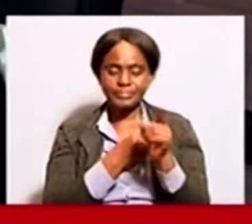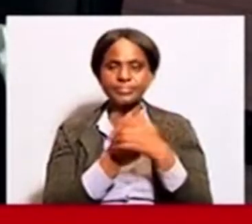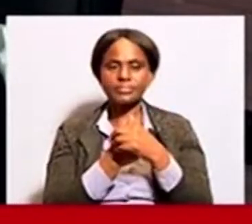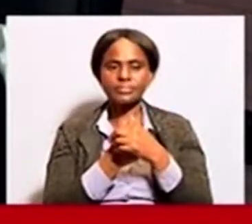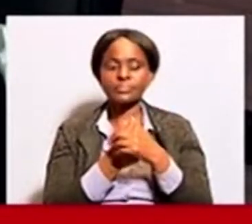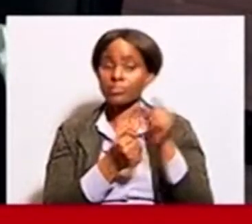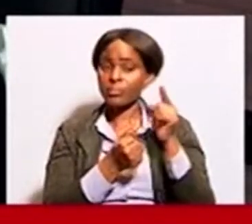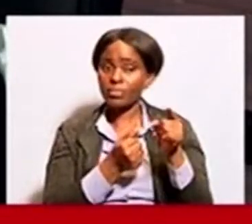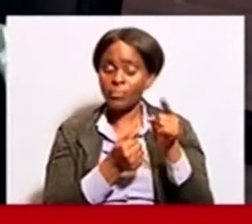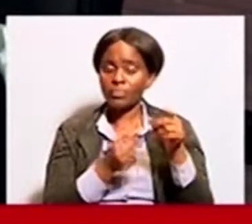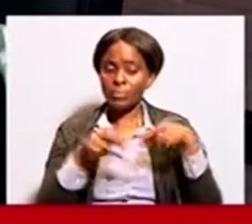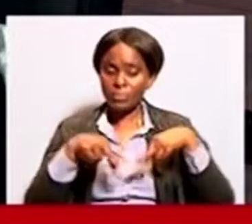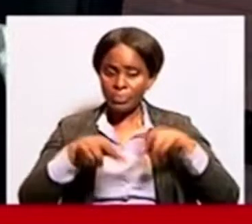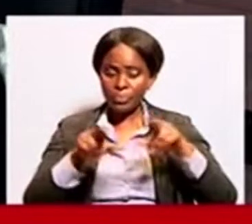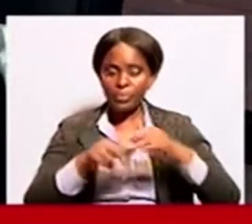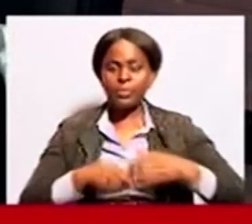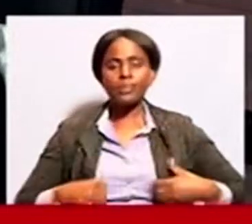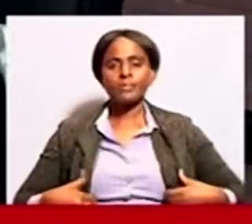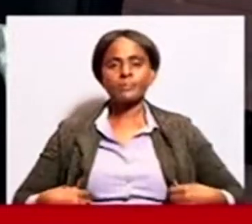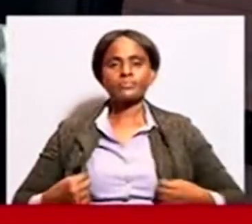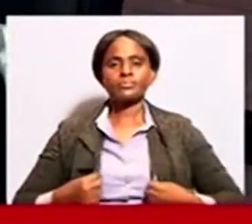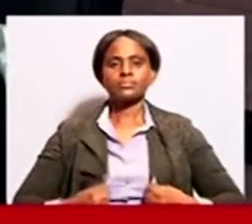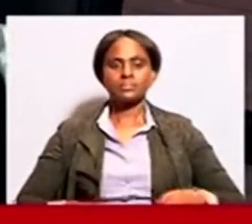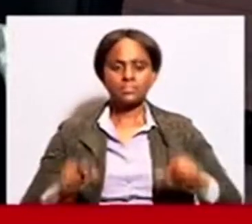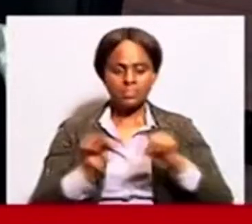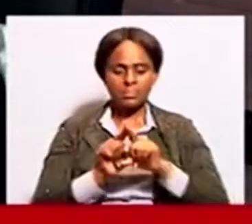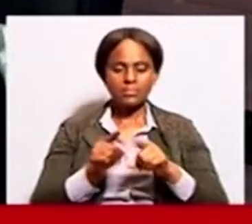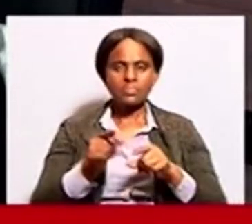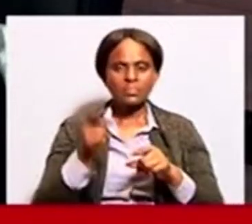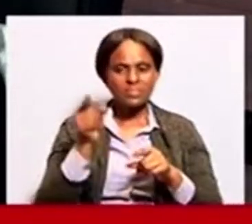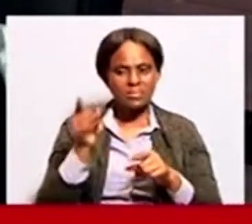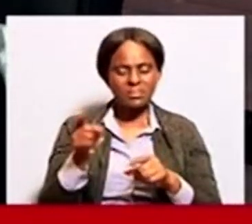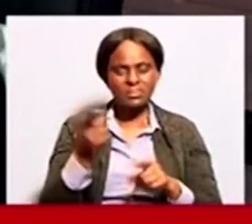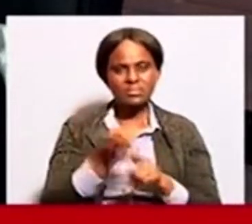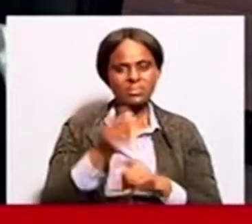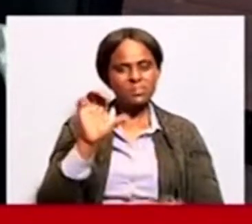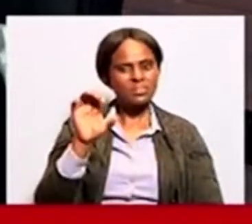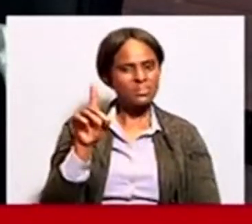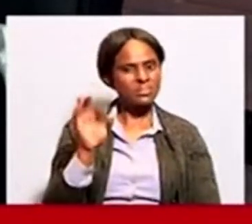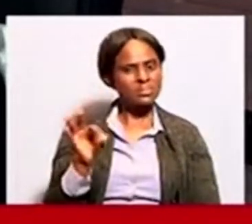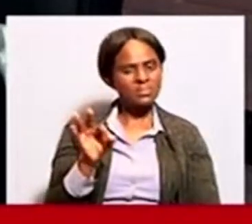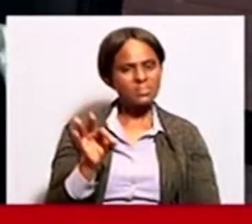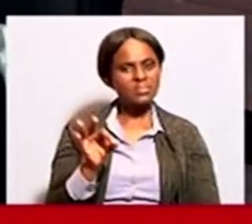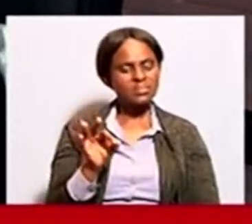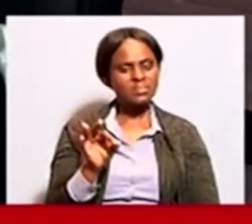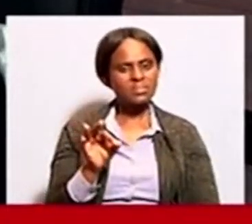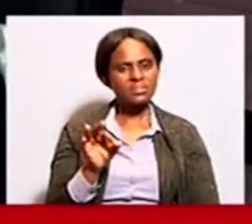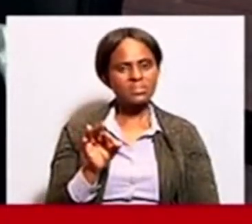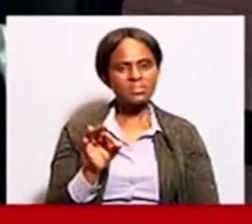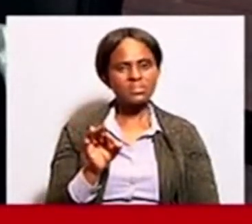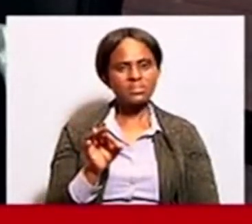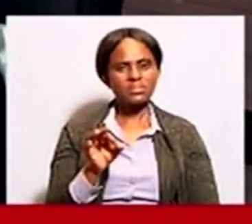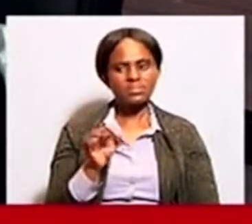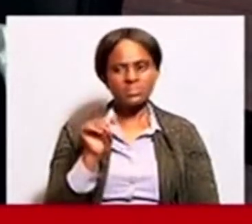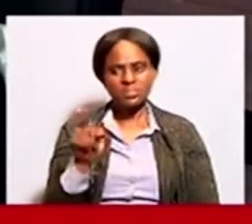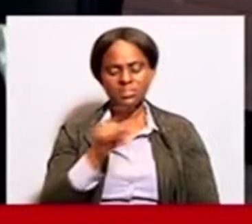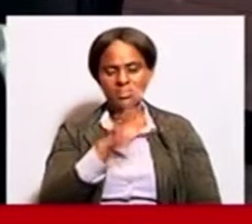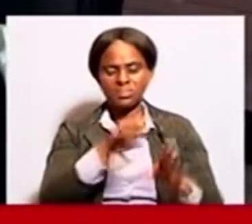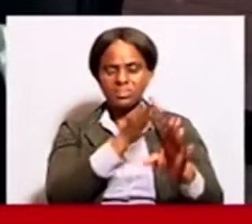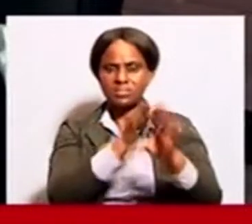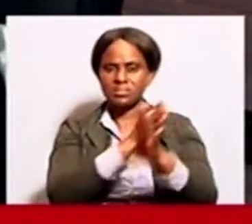this particular road, is it from the CDF? Because you are